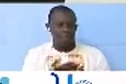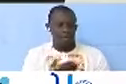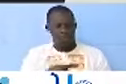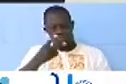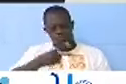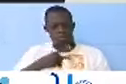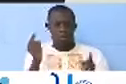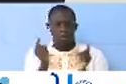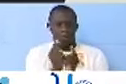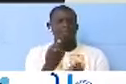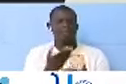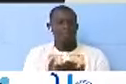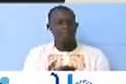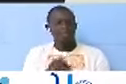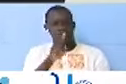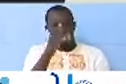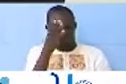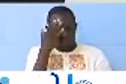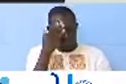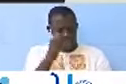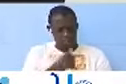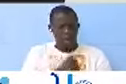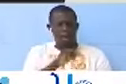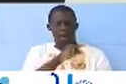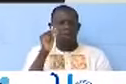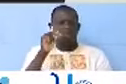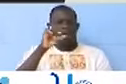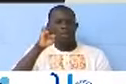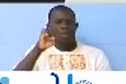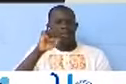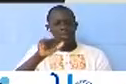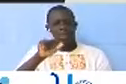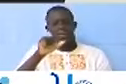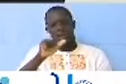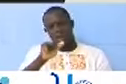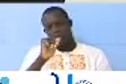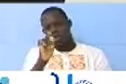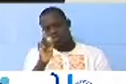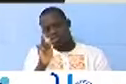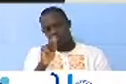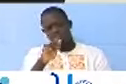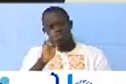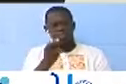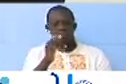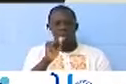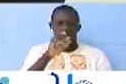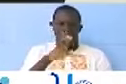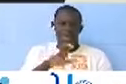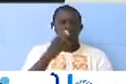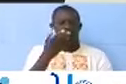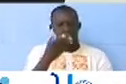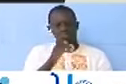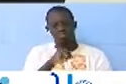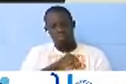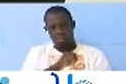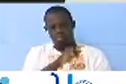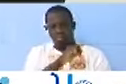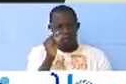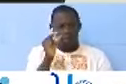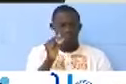but you know that my name is Sagar. Comment from Bendala nu bari hanin ka bi yalon ne pour ka foy don pour safero ray tilin to mu sagar